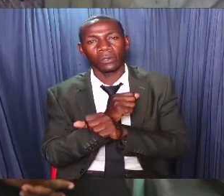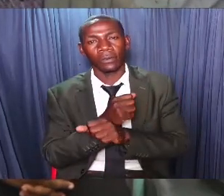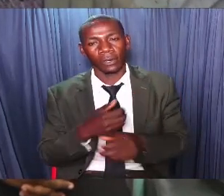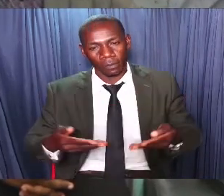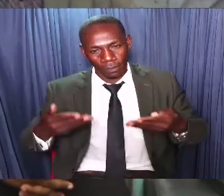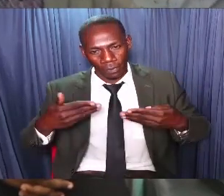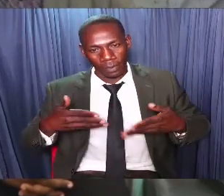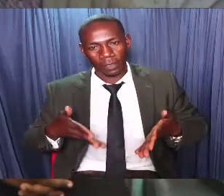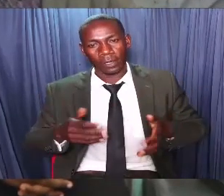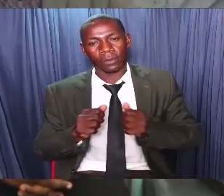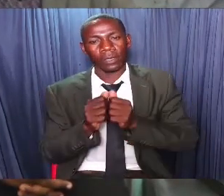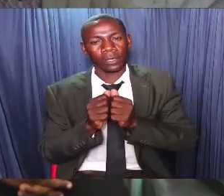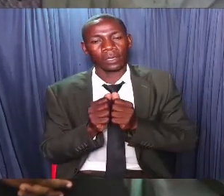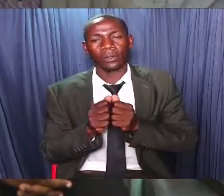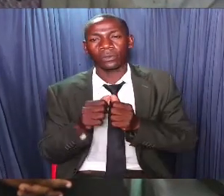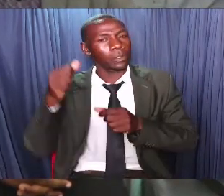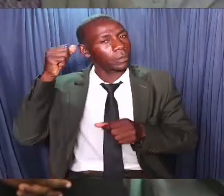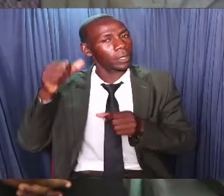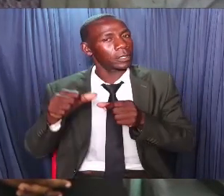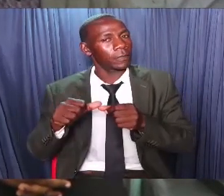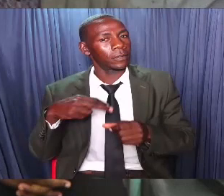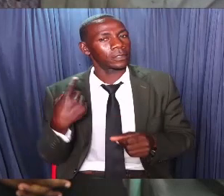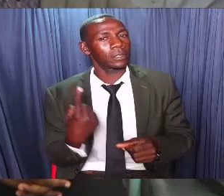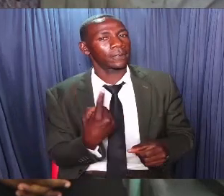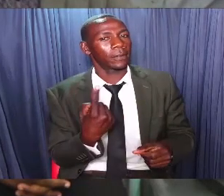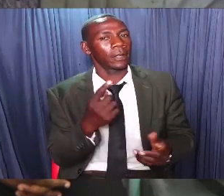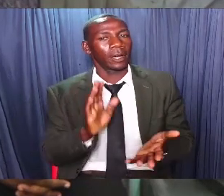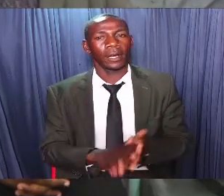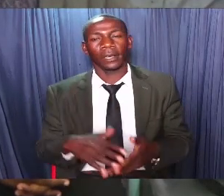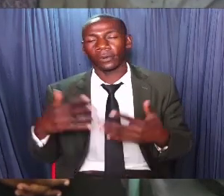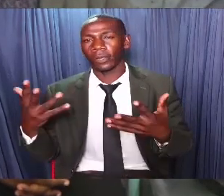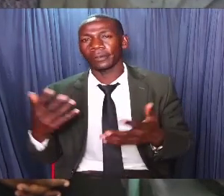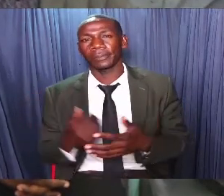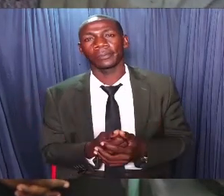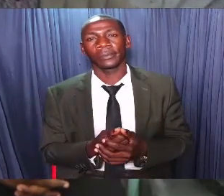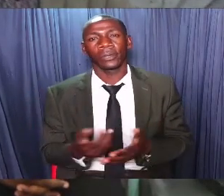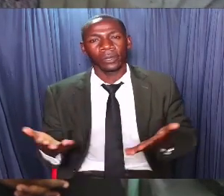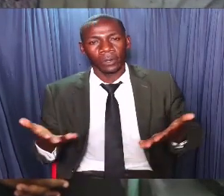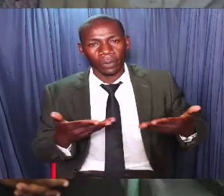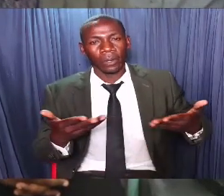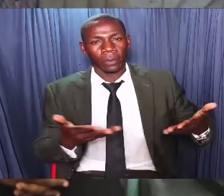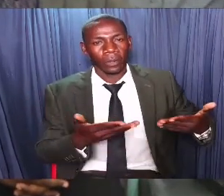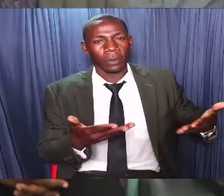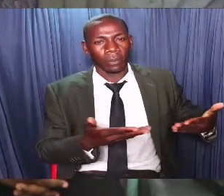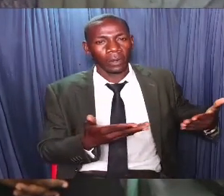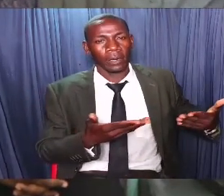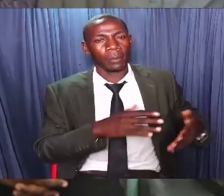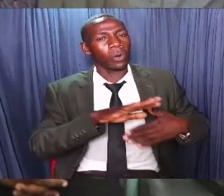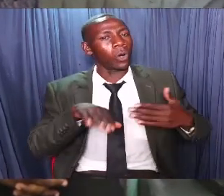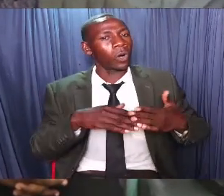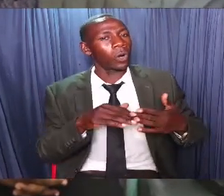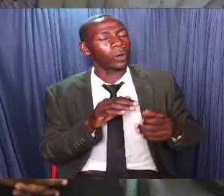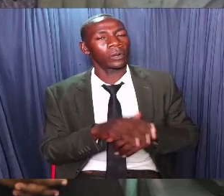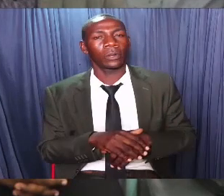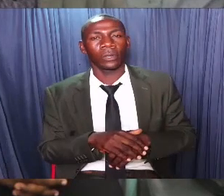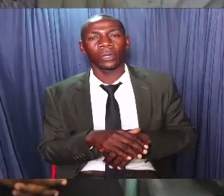we've been secured and brought together again. Kumbushana. To remind ourselves. Hallelujah. Hallelujah. Ndio karibuni sana nyote. So welcome aboard